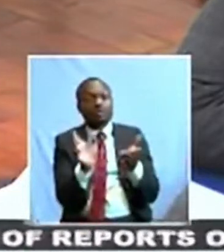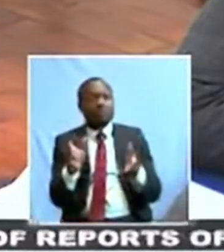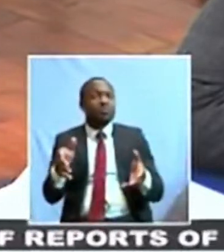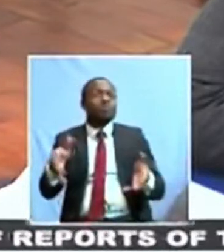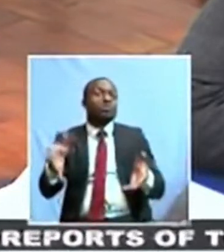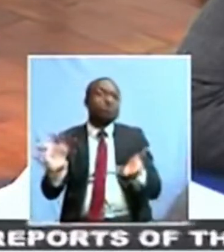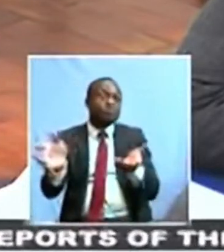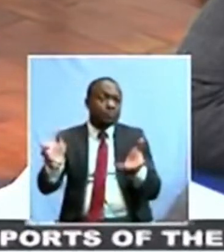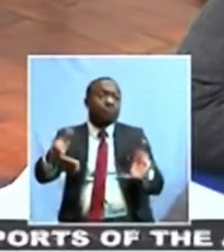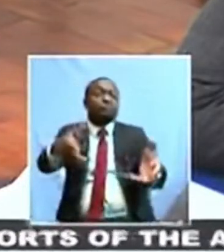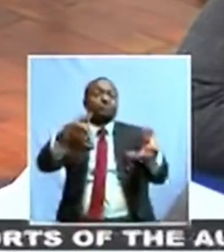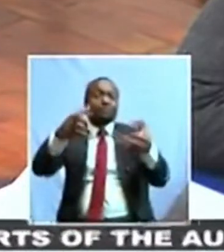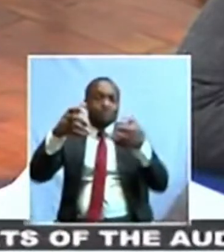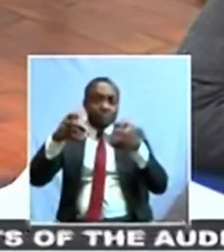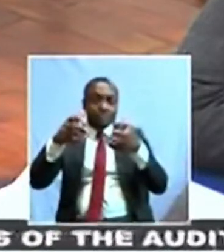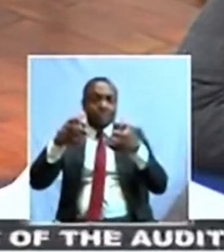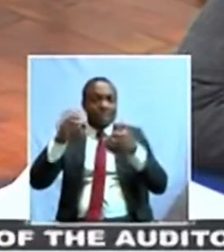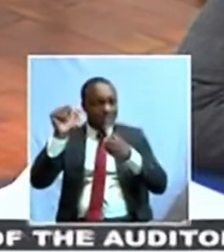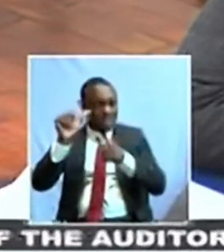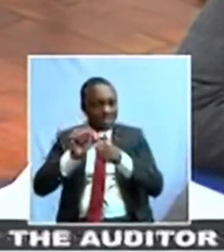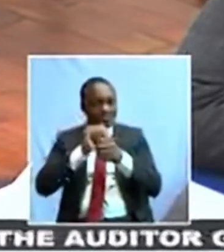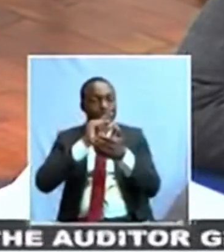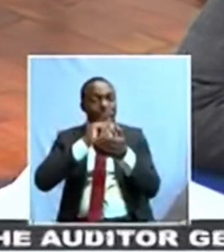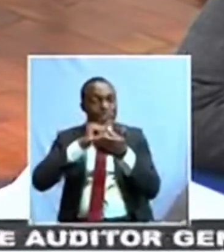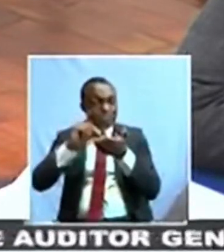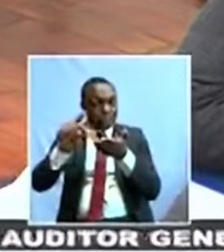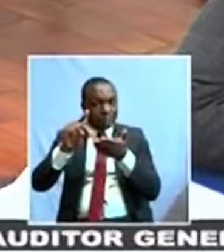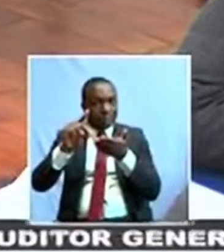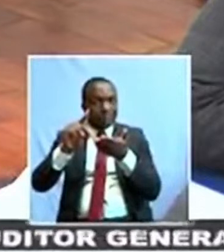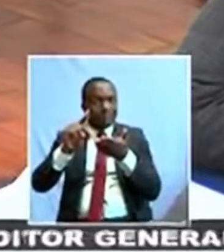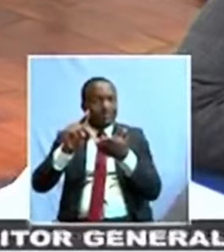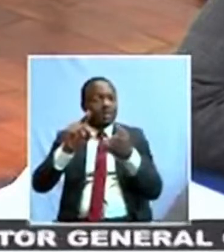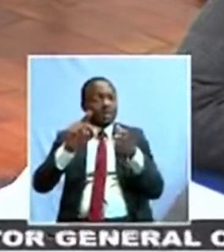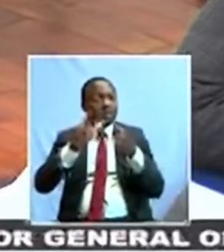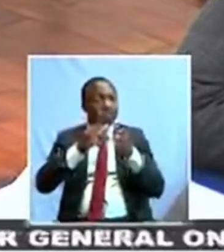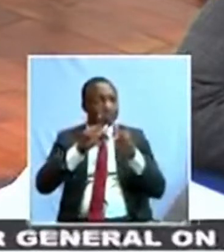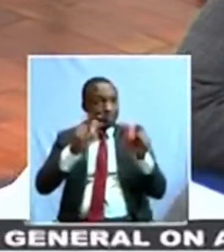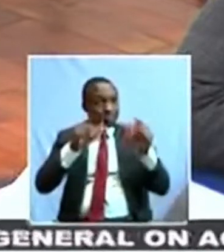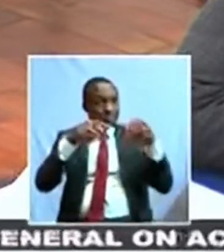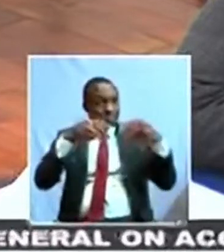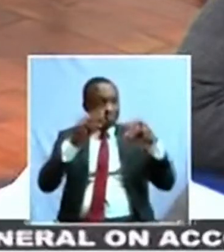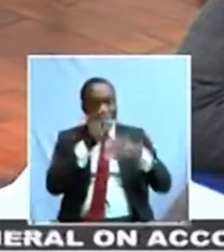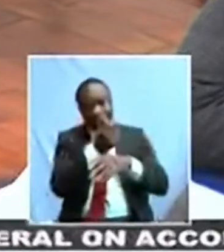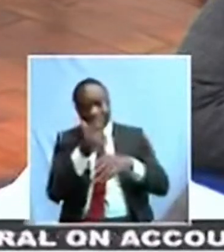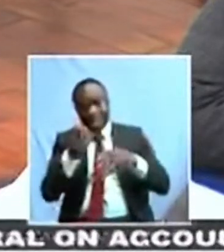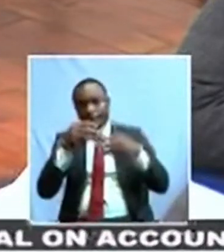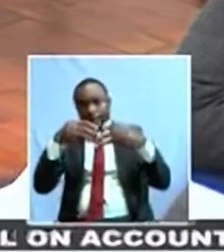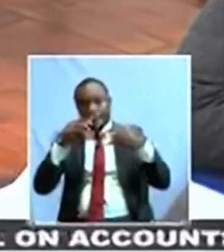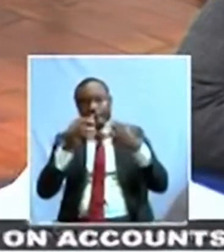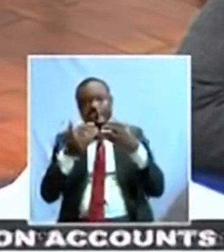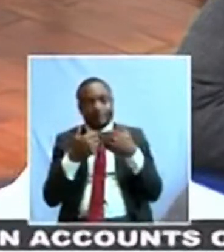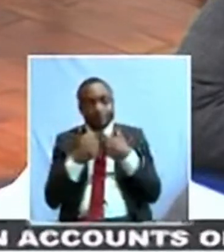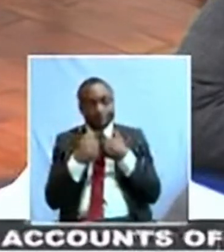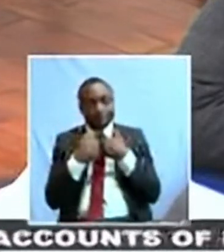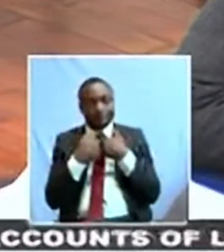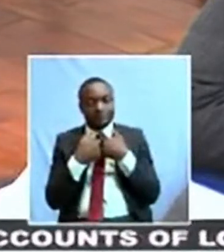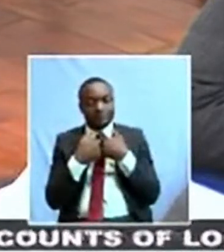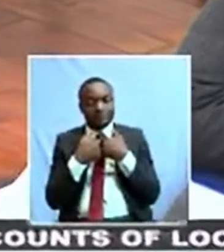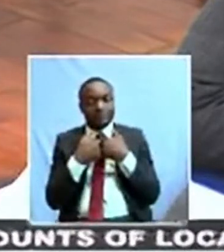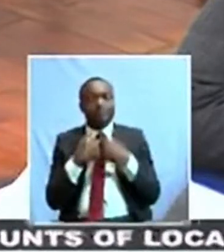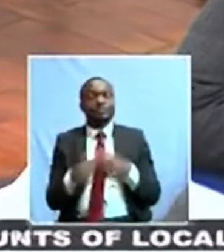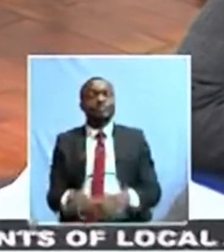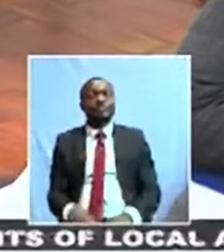weekly basis in actually the modern market as well as the other market that we have, the Shimbiji